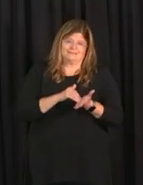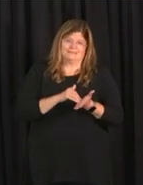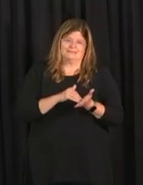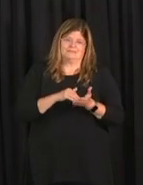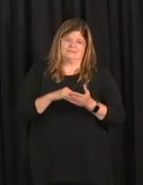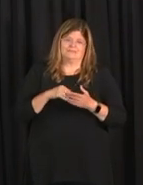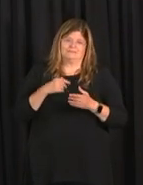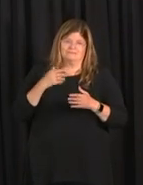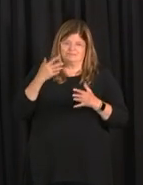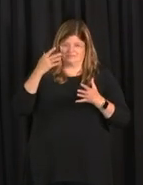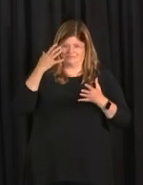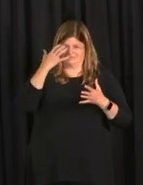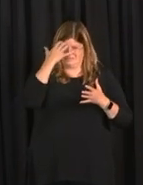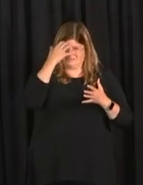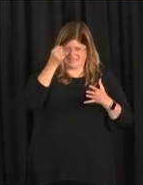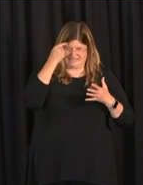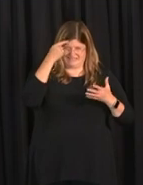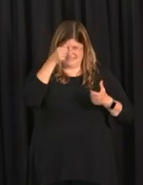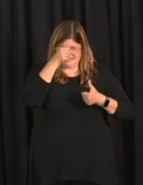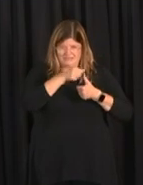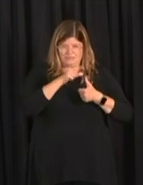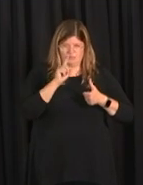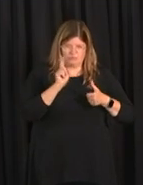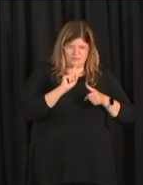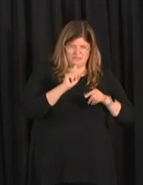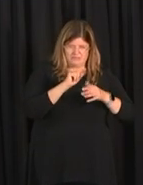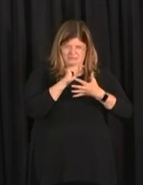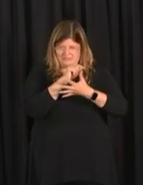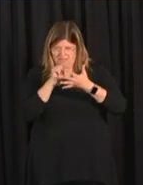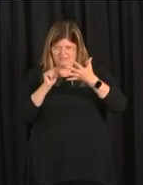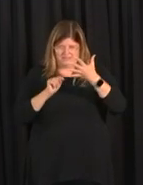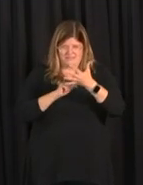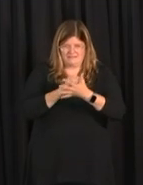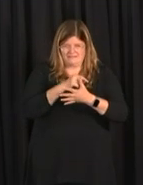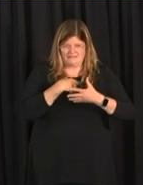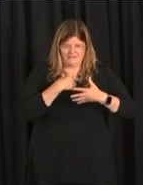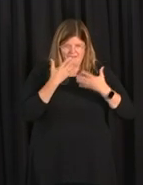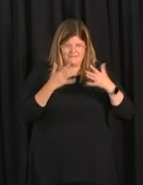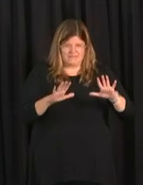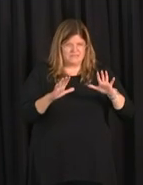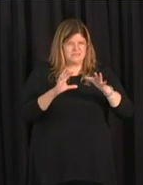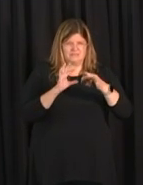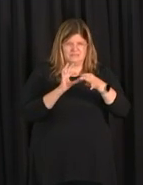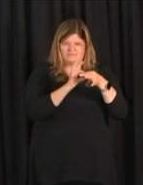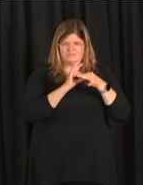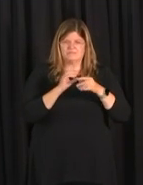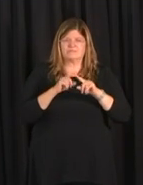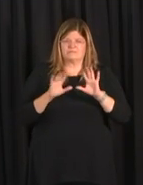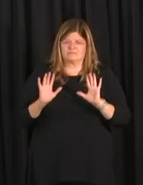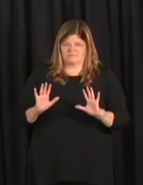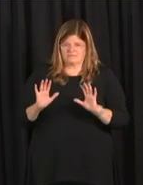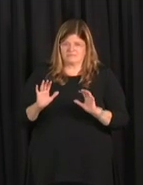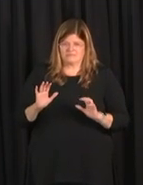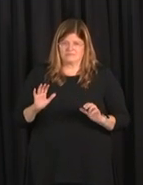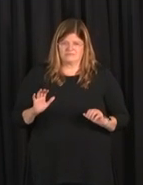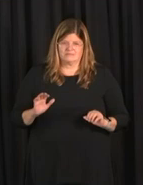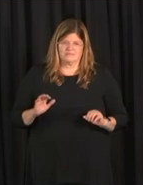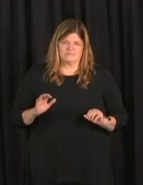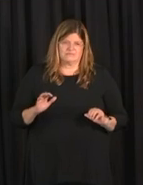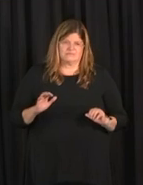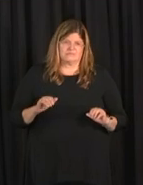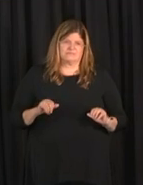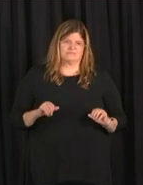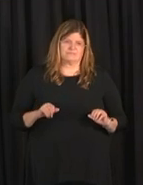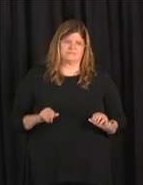my memory of the venues and the various things that we put together in response to it. But we were